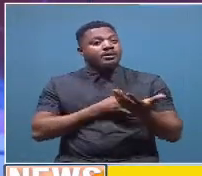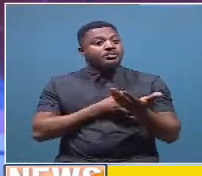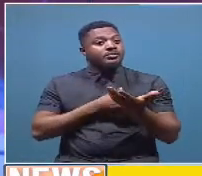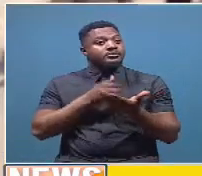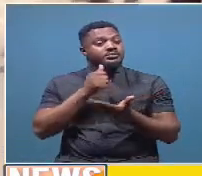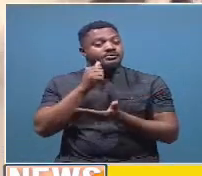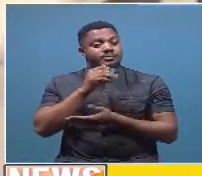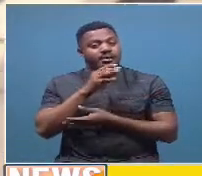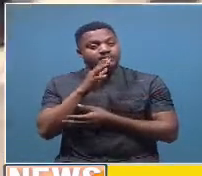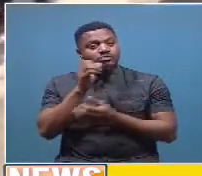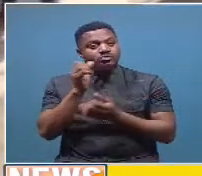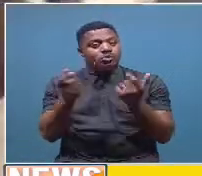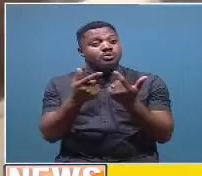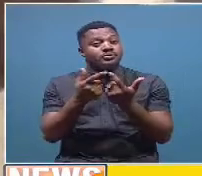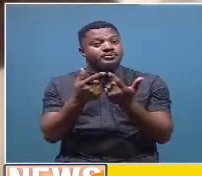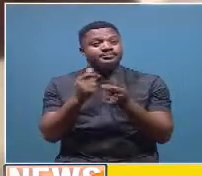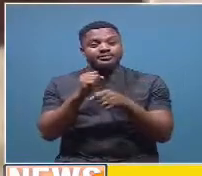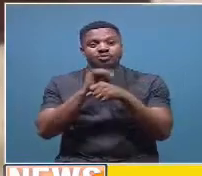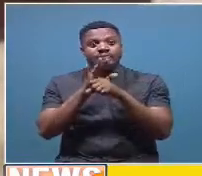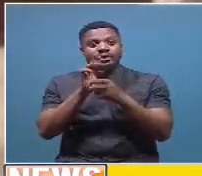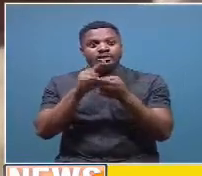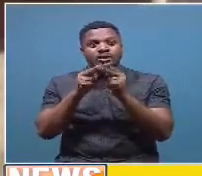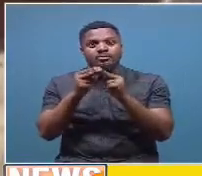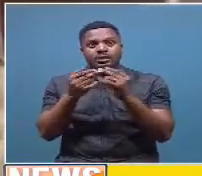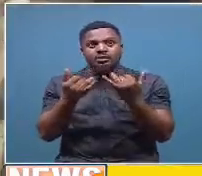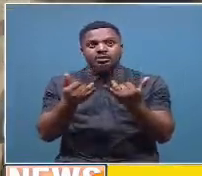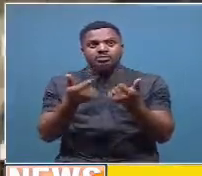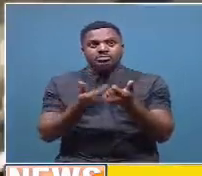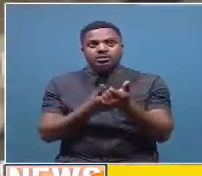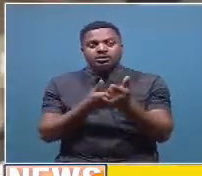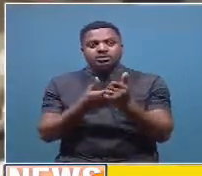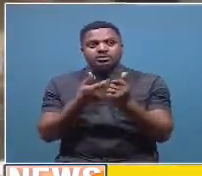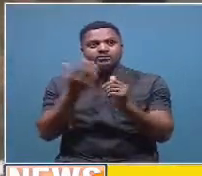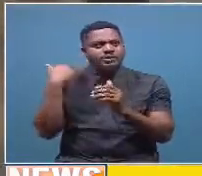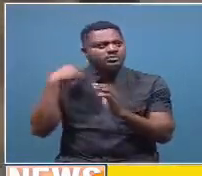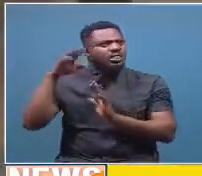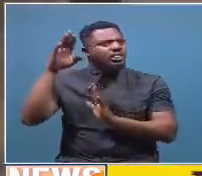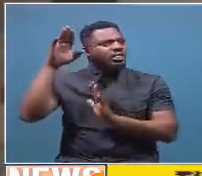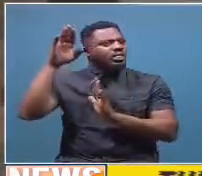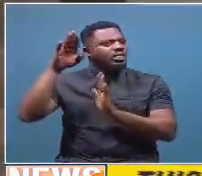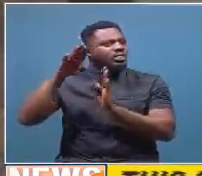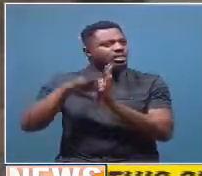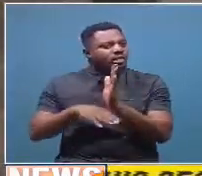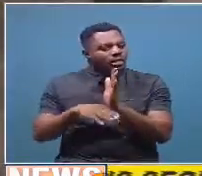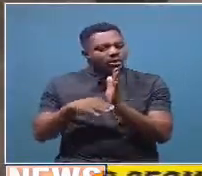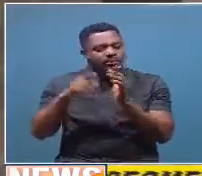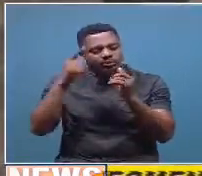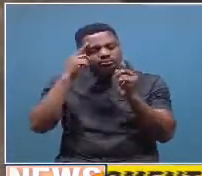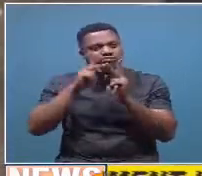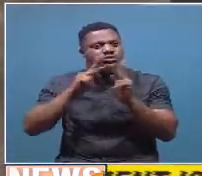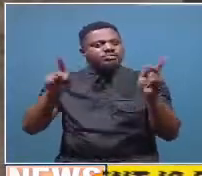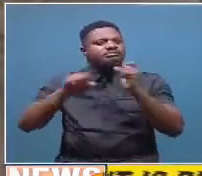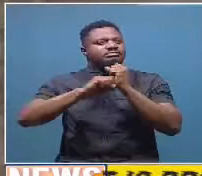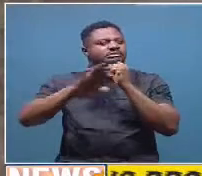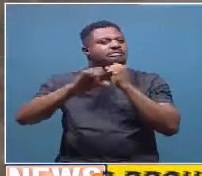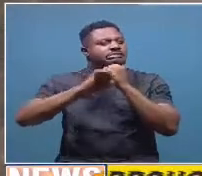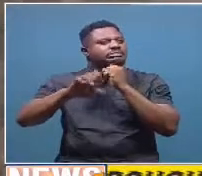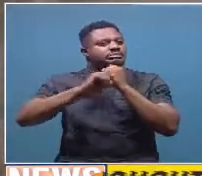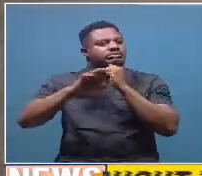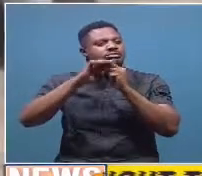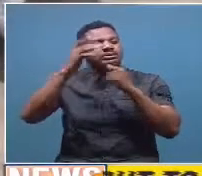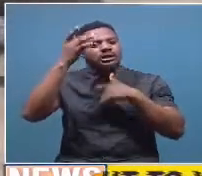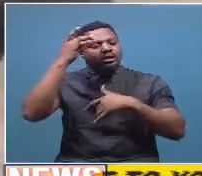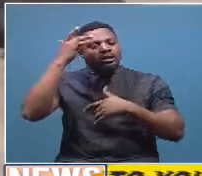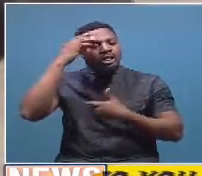mothers. The number of COVID-19 active cases in the country reduced drastically following aggressive public education on the